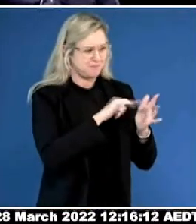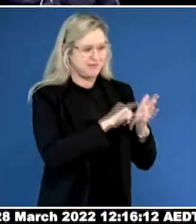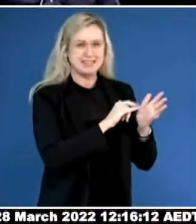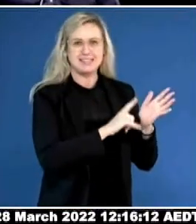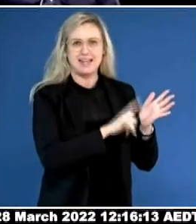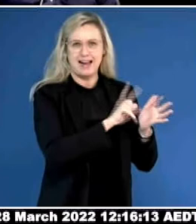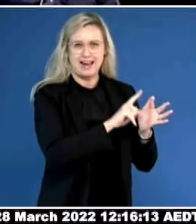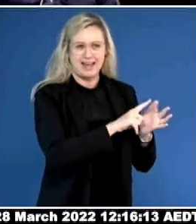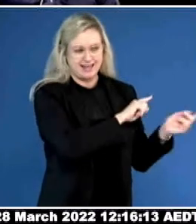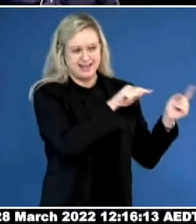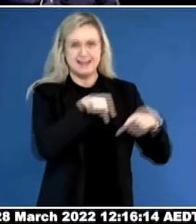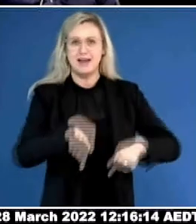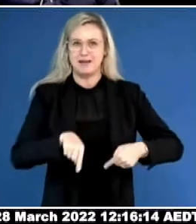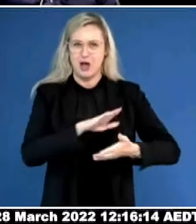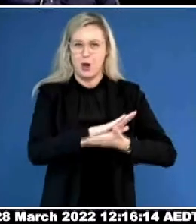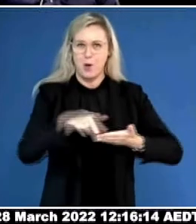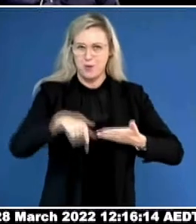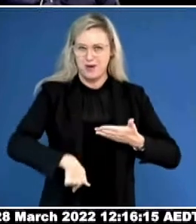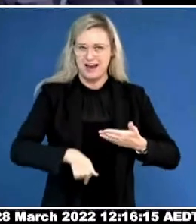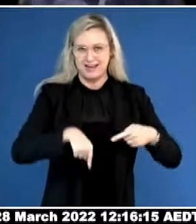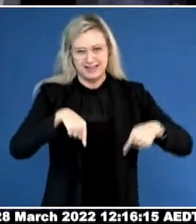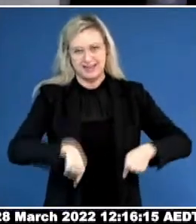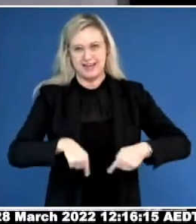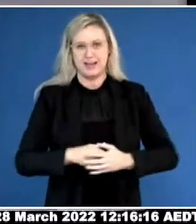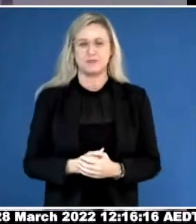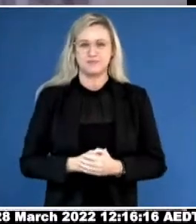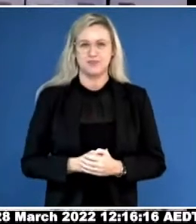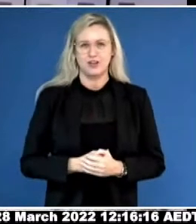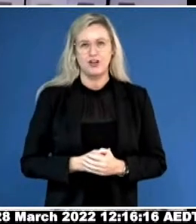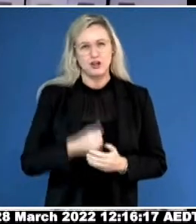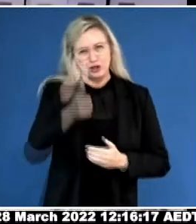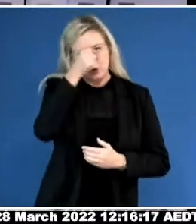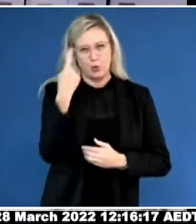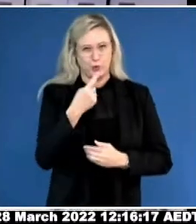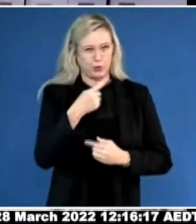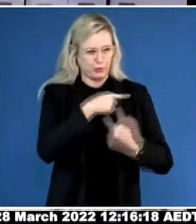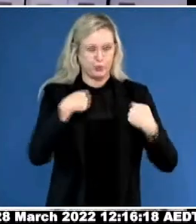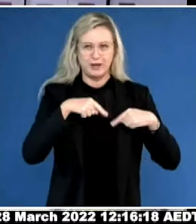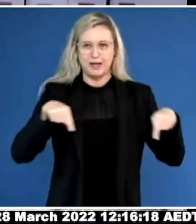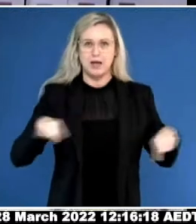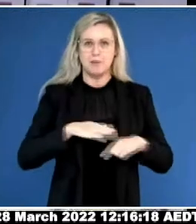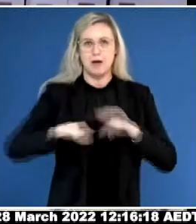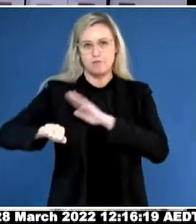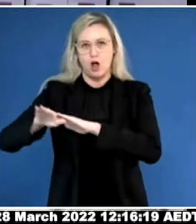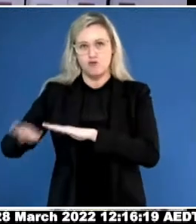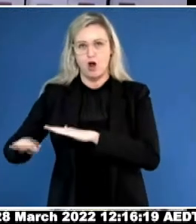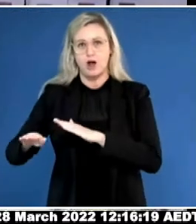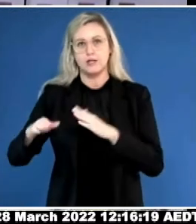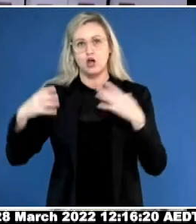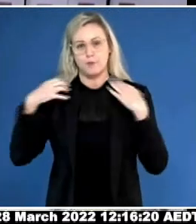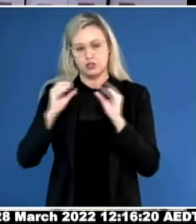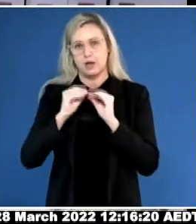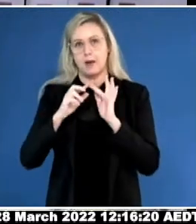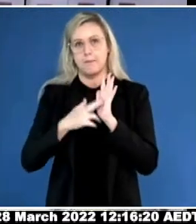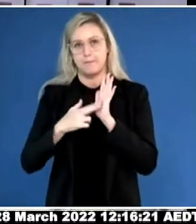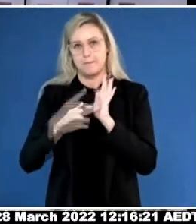person. I'm sure you know where the commissioners are, but just for the sake of completeness, on my right is Commissioner Bennett. On my left